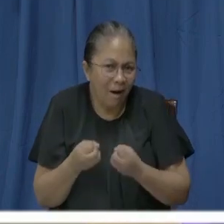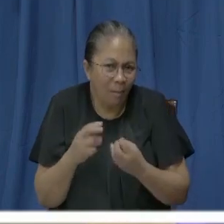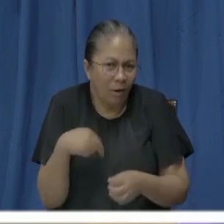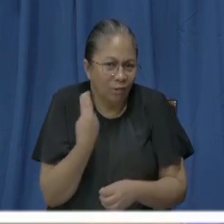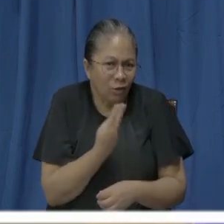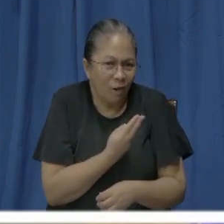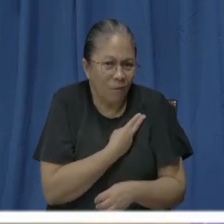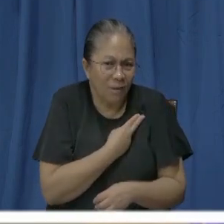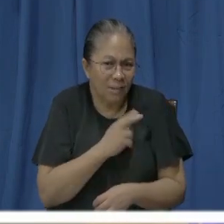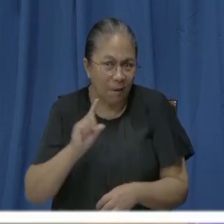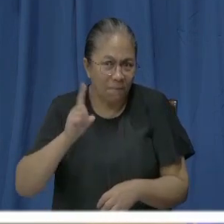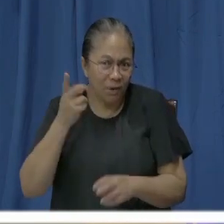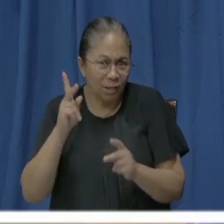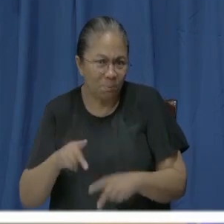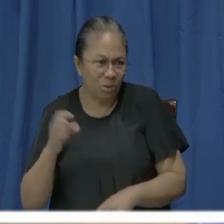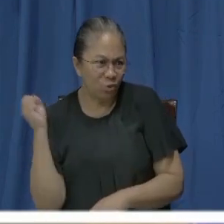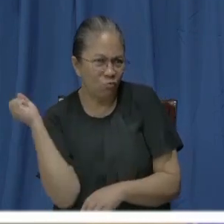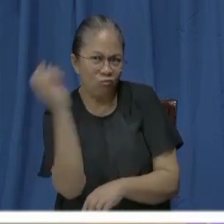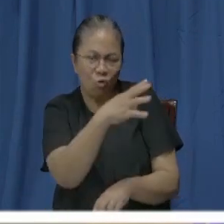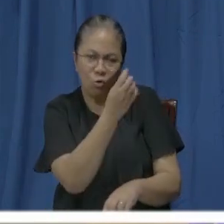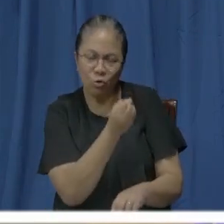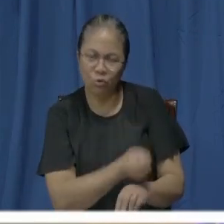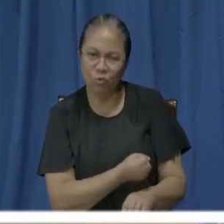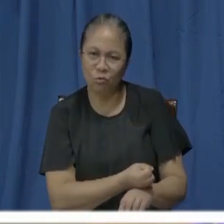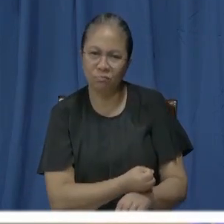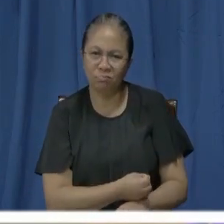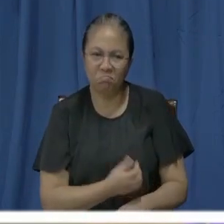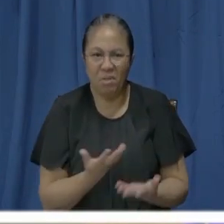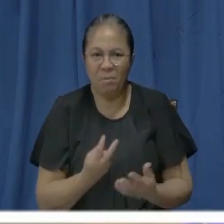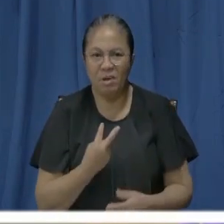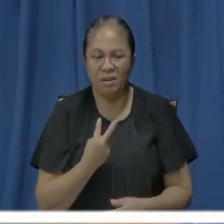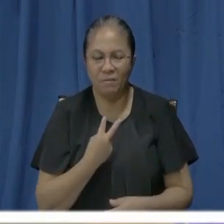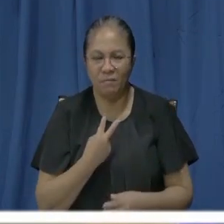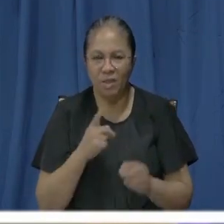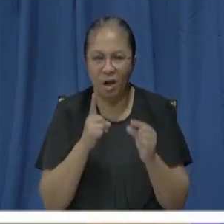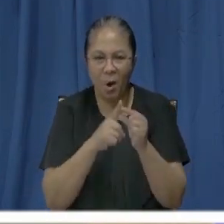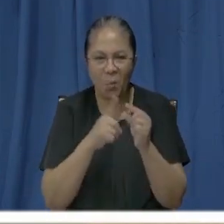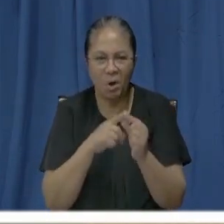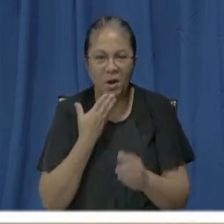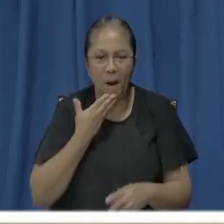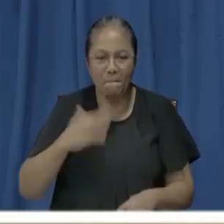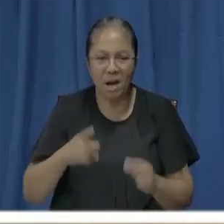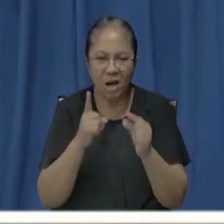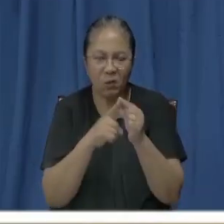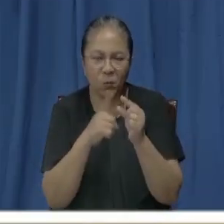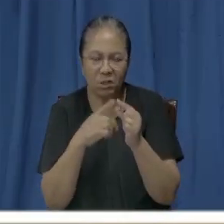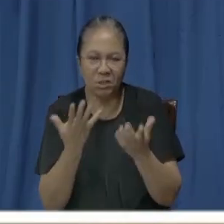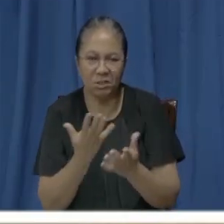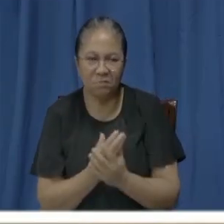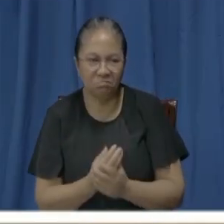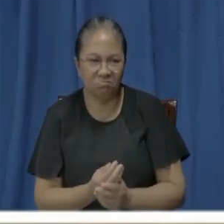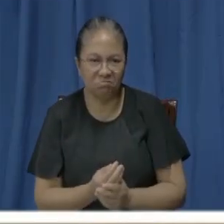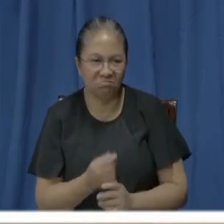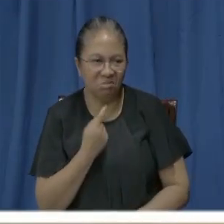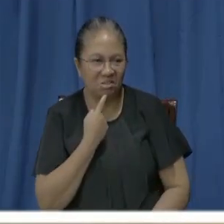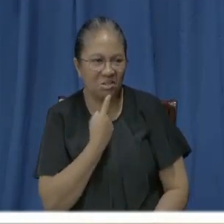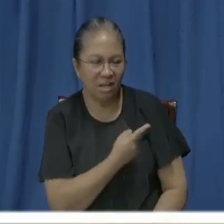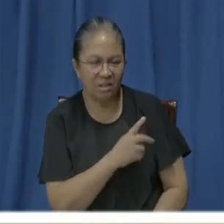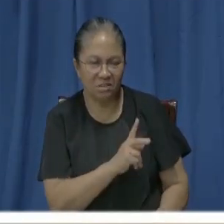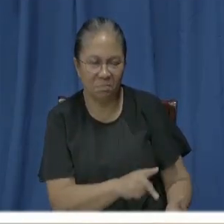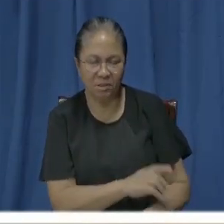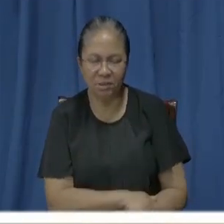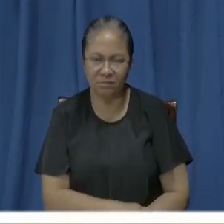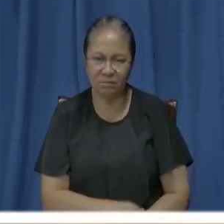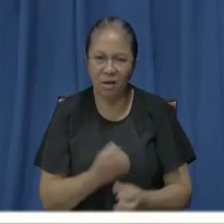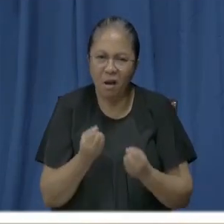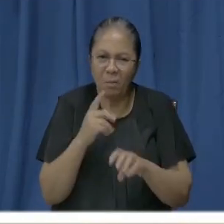throw a stone? A verbal stone. How many have we been the first? How many times have we been the